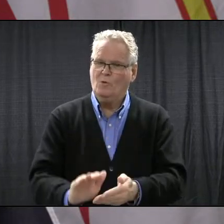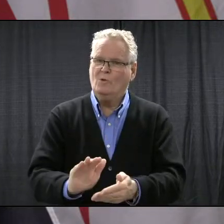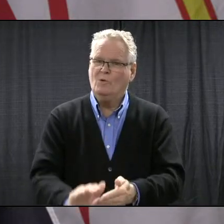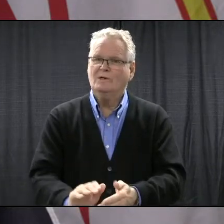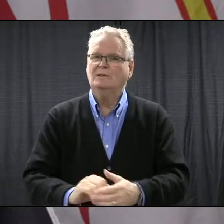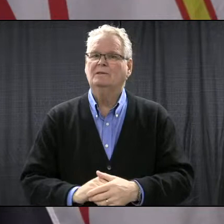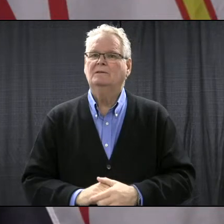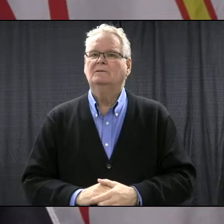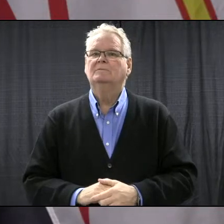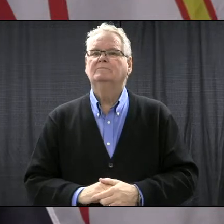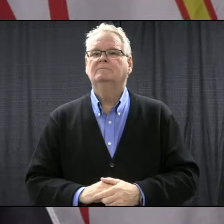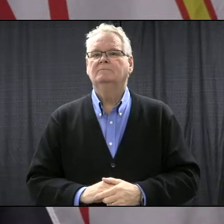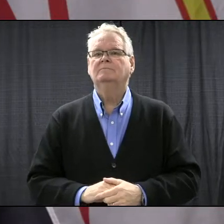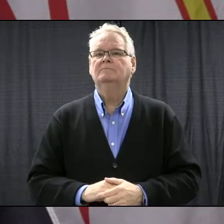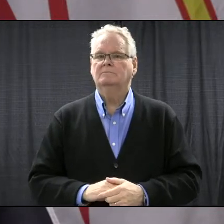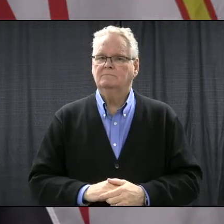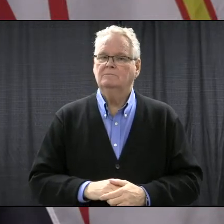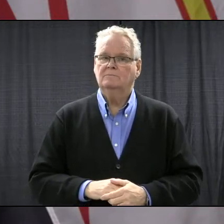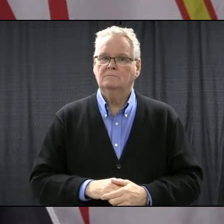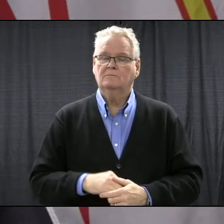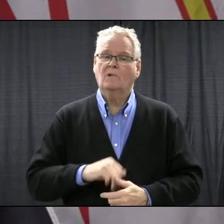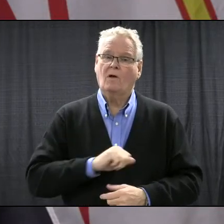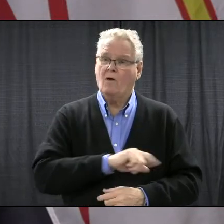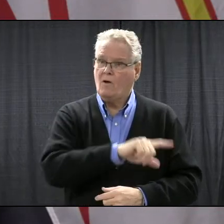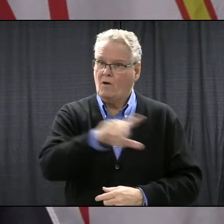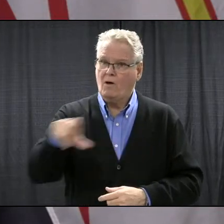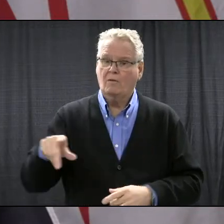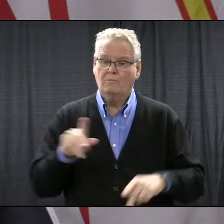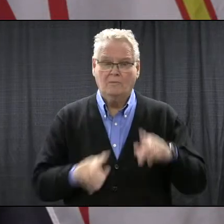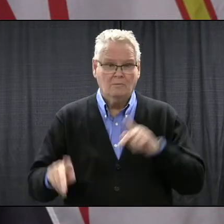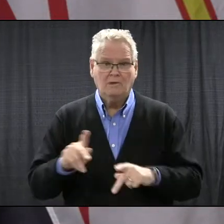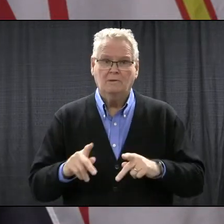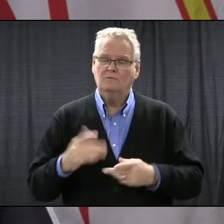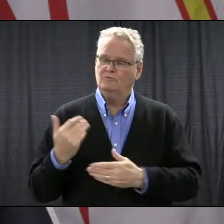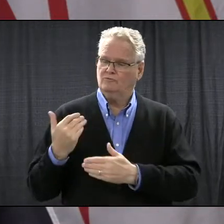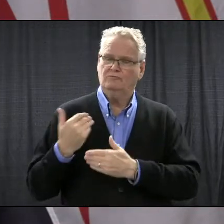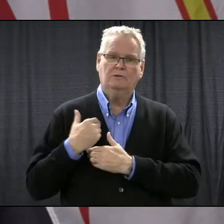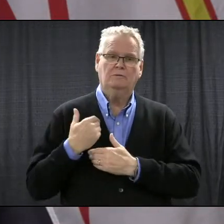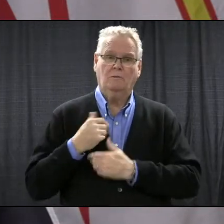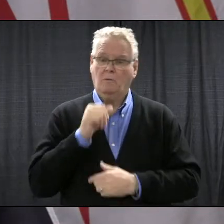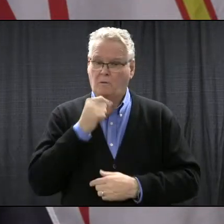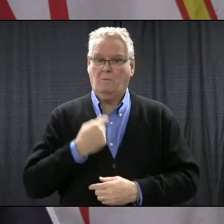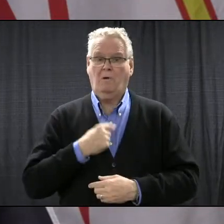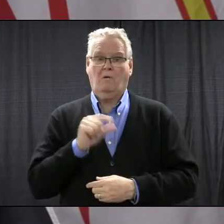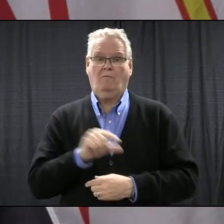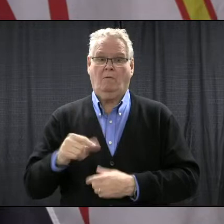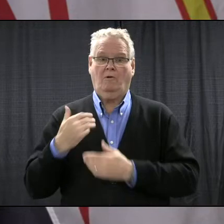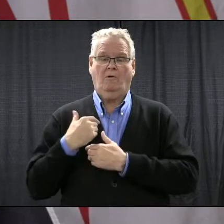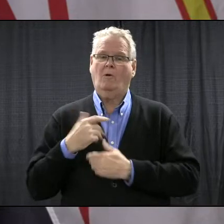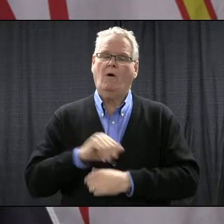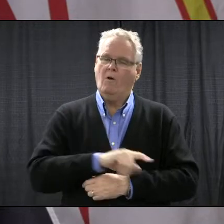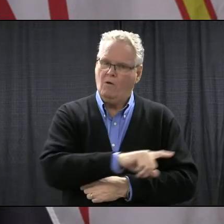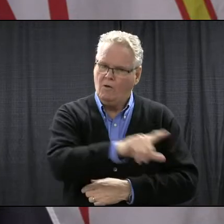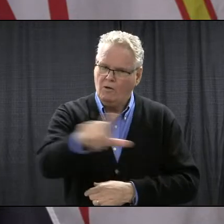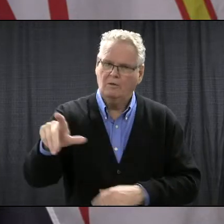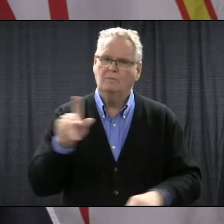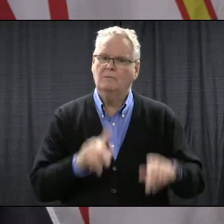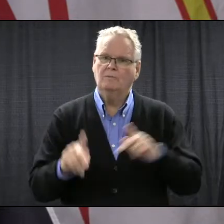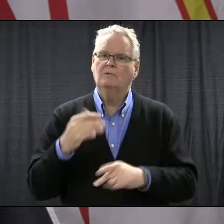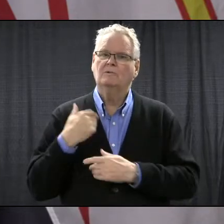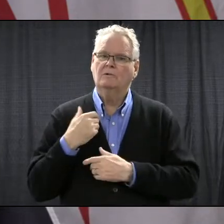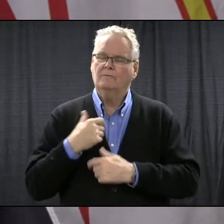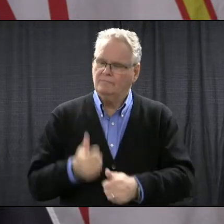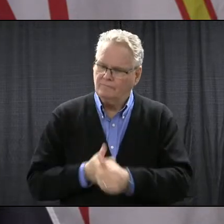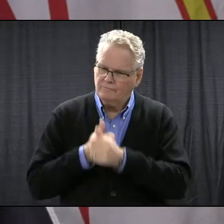work. So follow public health requirements, stay home and get tested if you are sick, and please make the choice to be